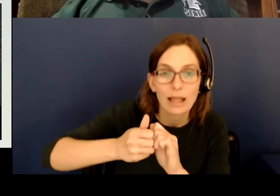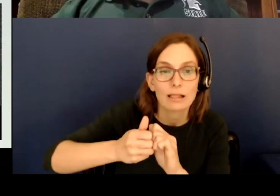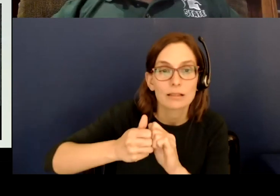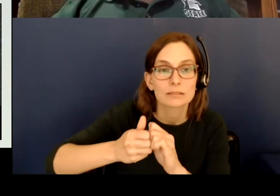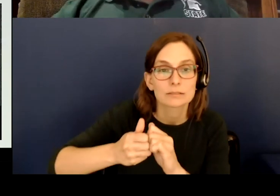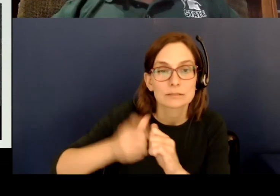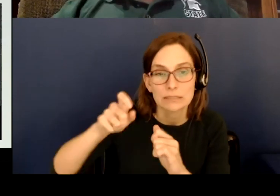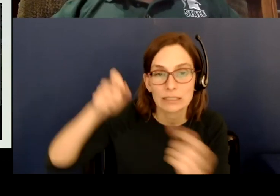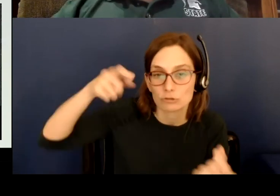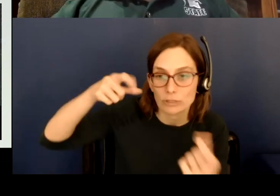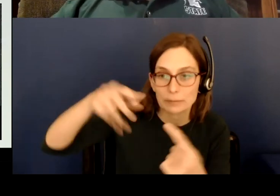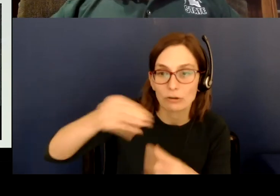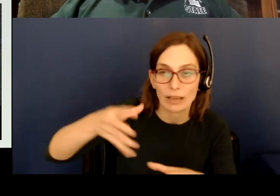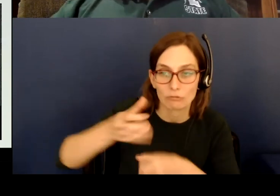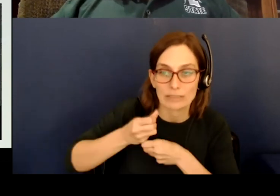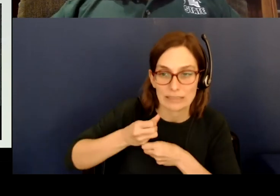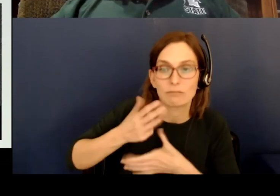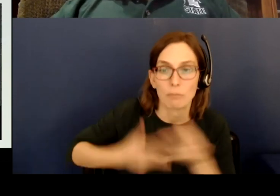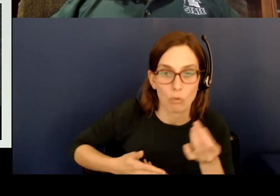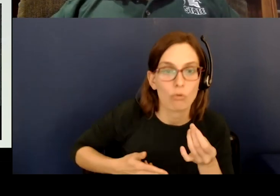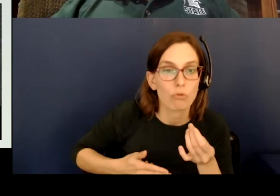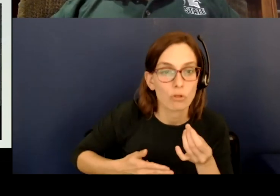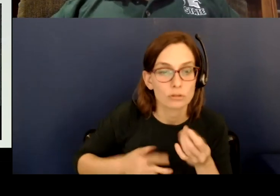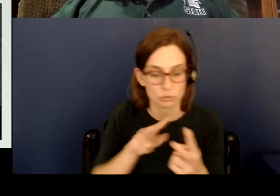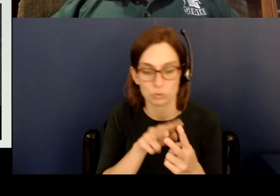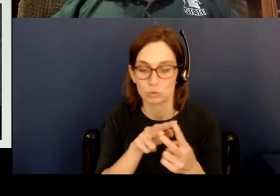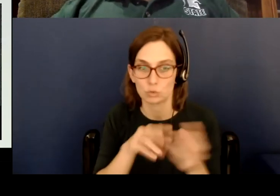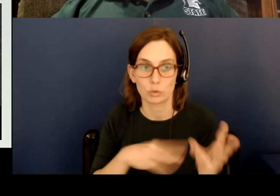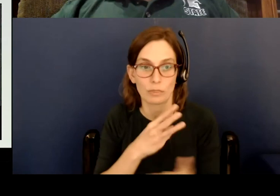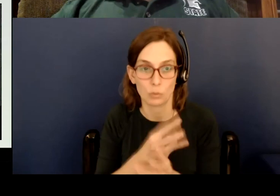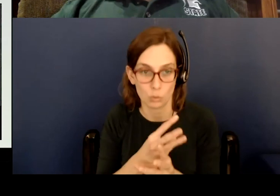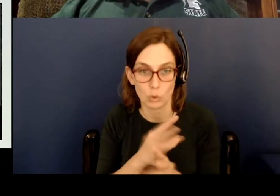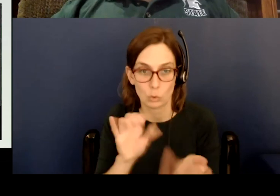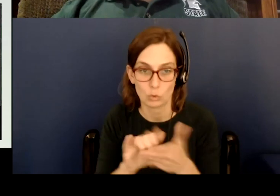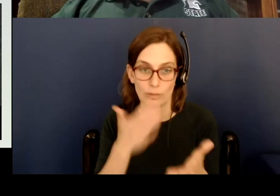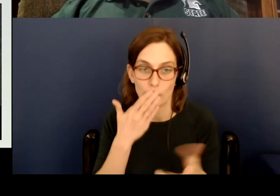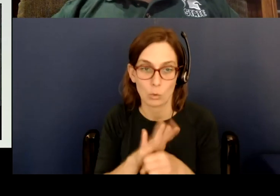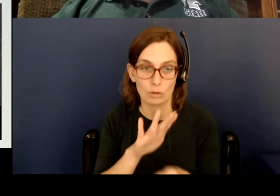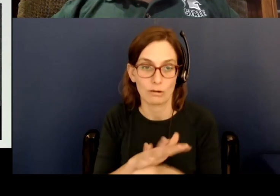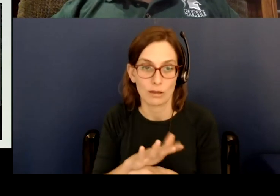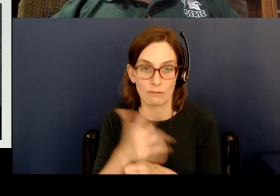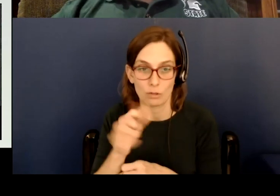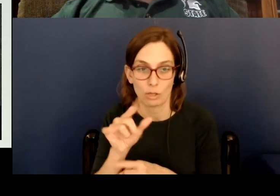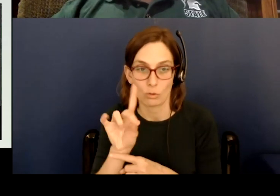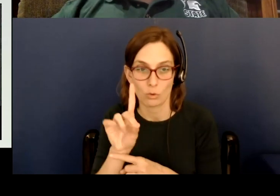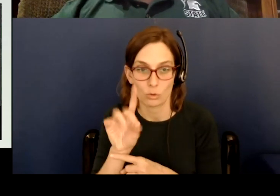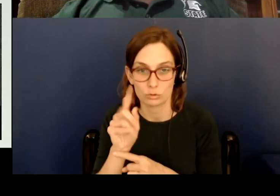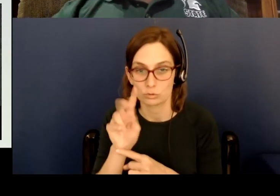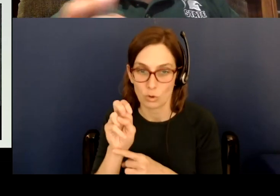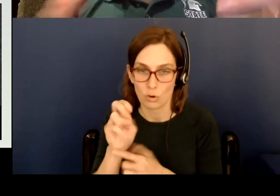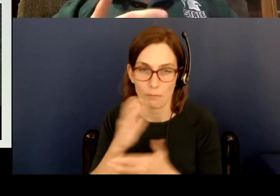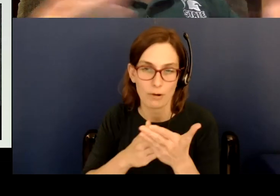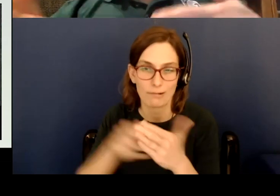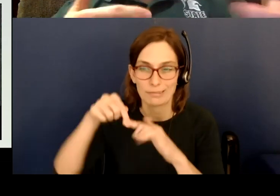as a sensitive receiver. There's 2 in the world that do this well enough. One is Goldstone, which is part of the Deep Space Network,